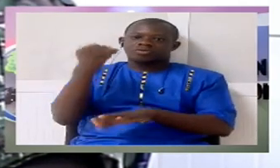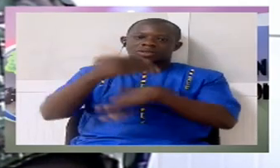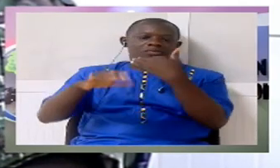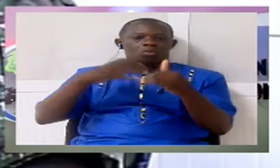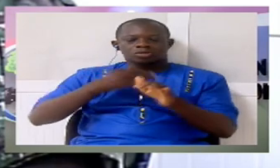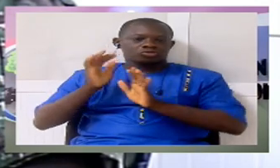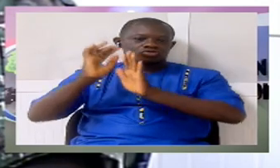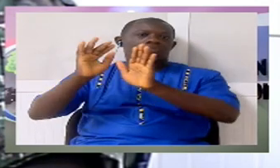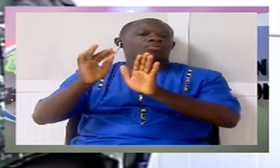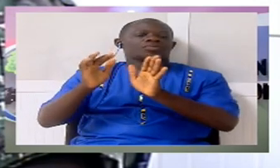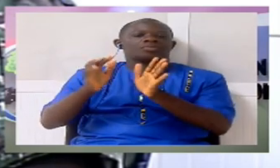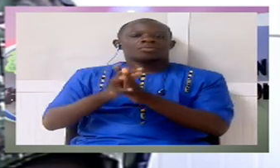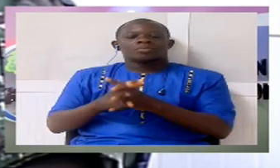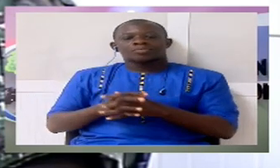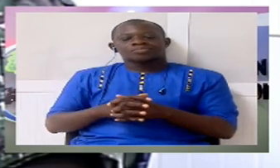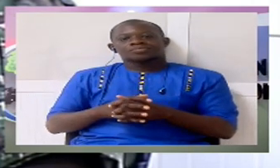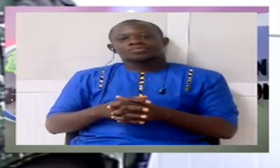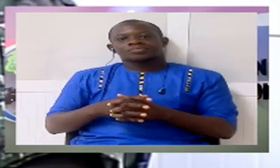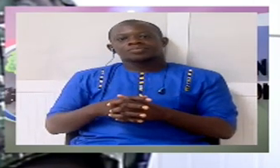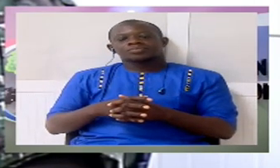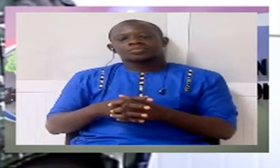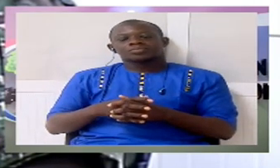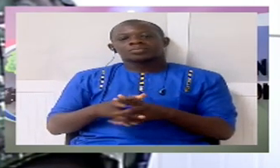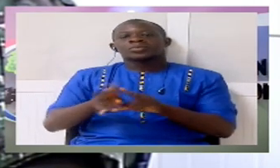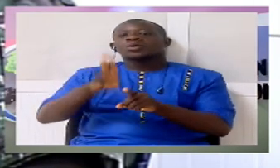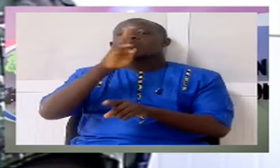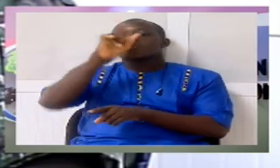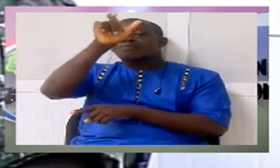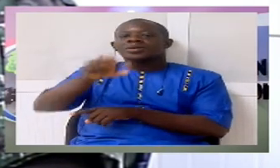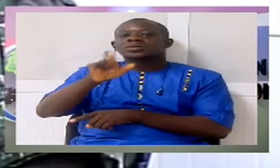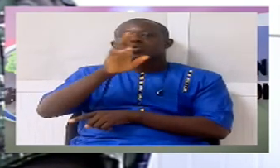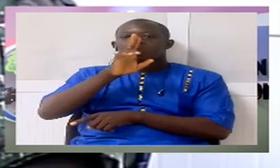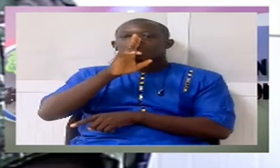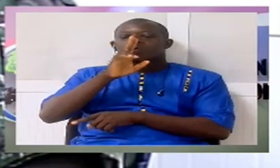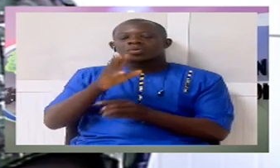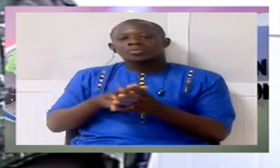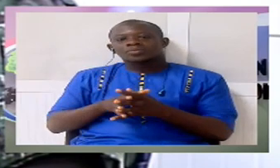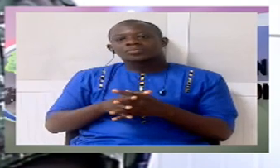insisted and it would not stop and who was that kan la won.